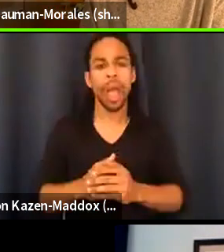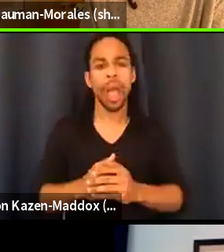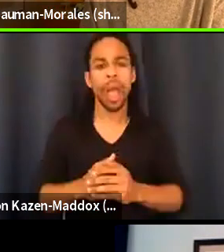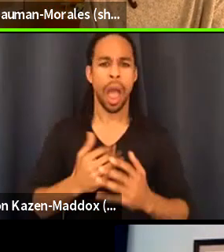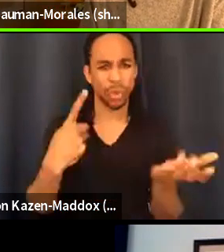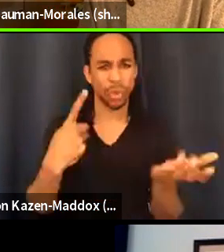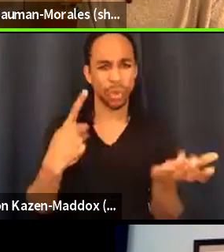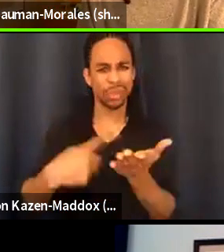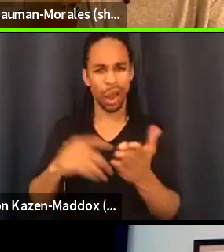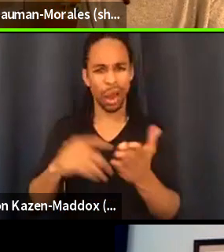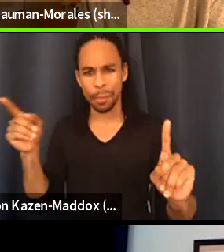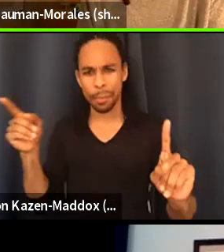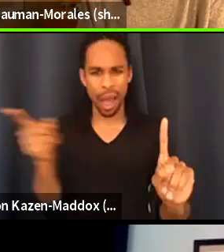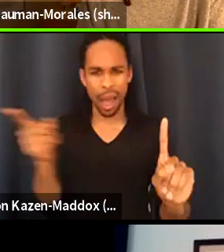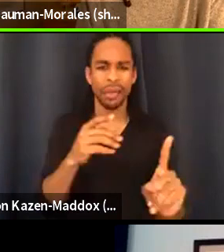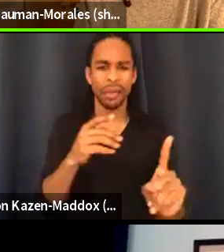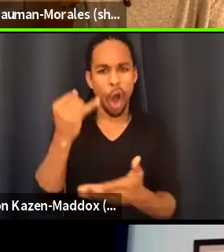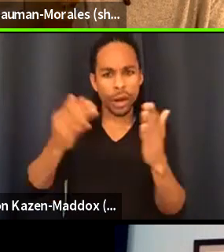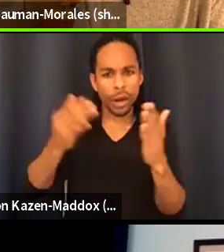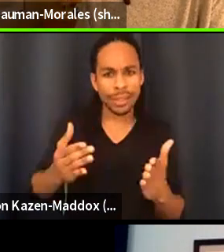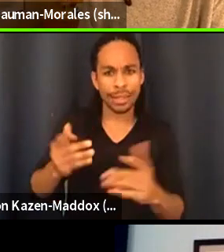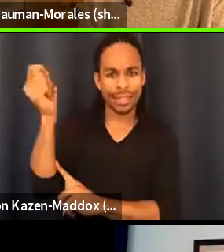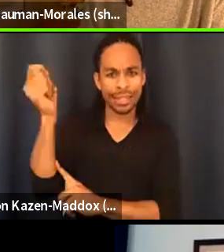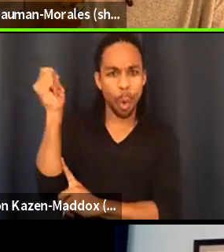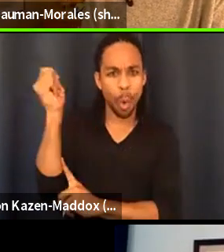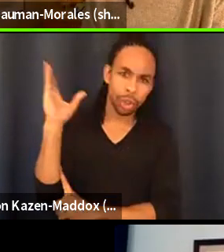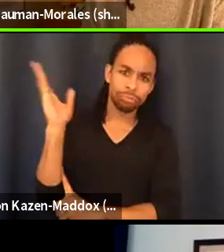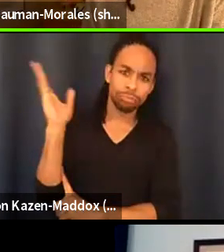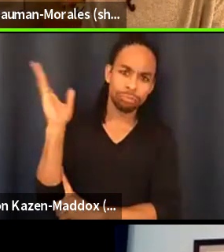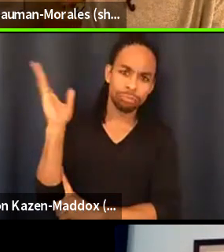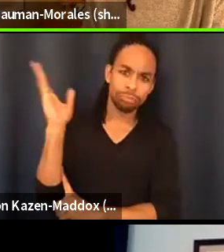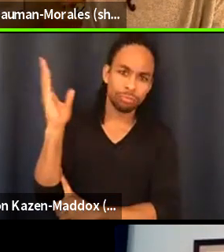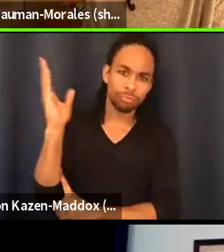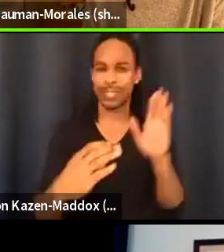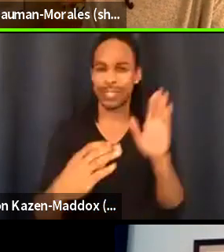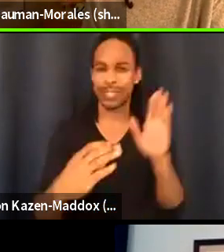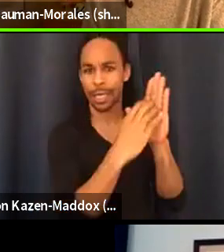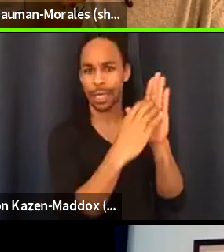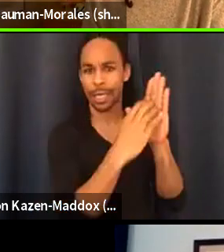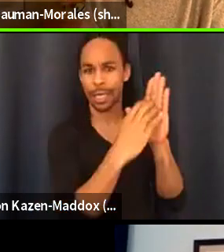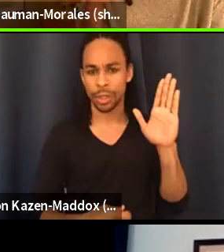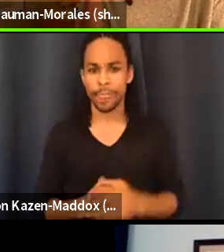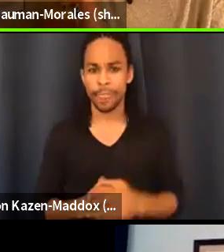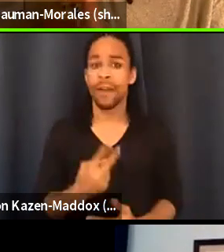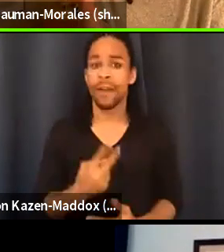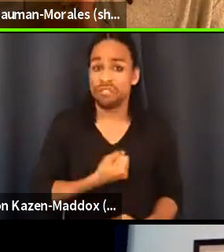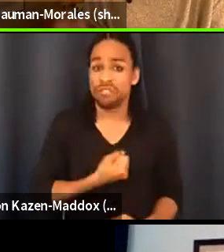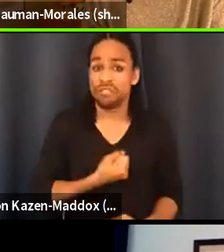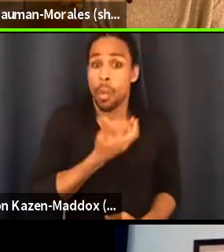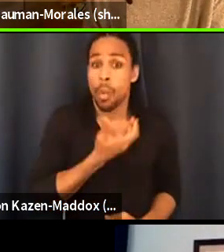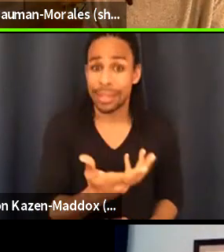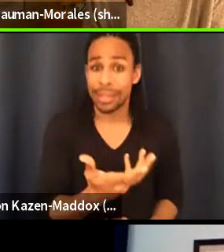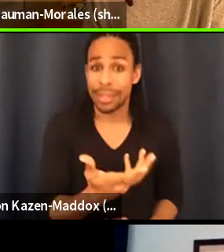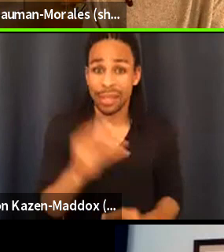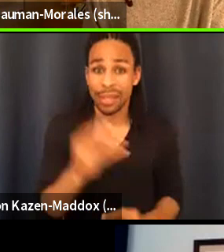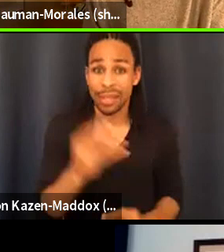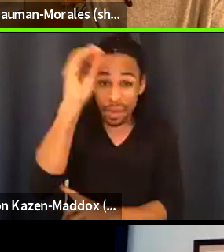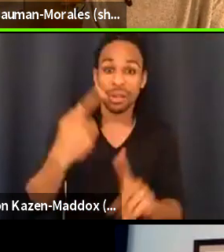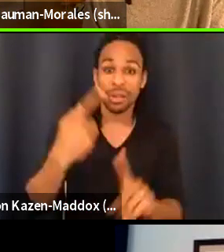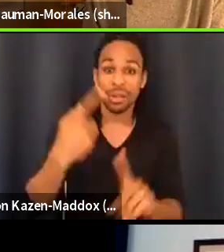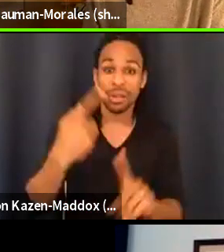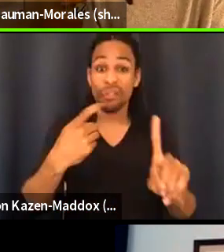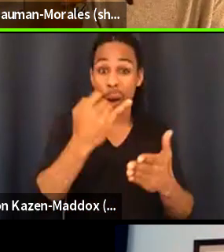is voices from artists of all kinds. And Millie was asked to really read in and ground herself in